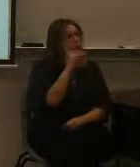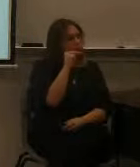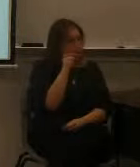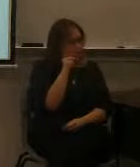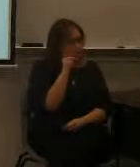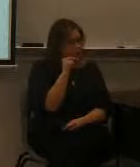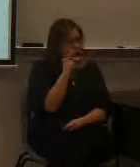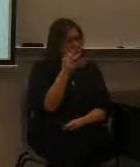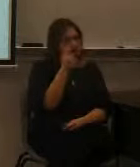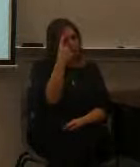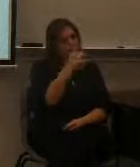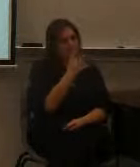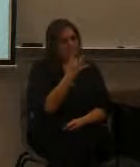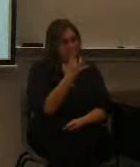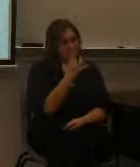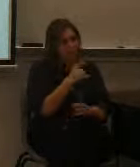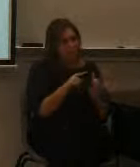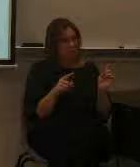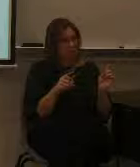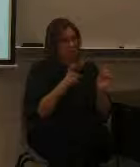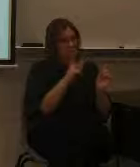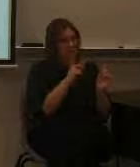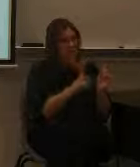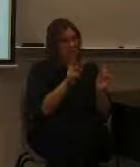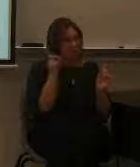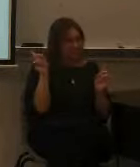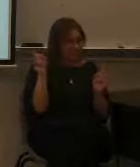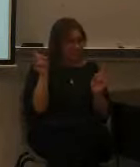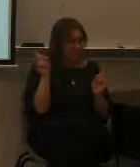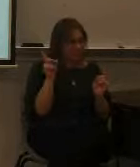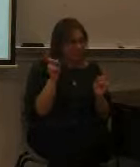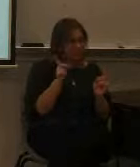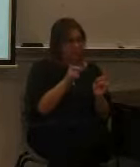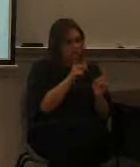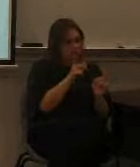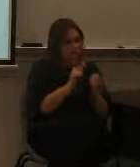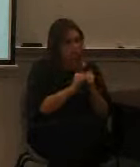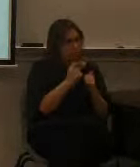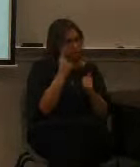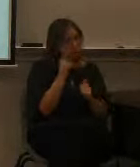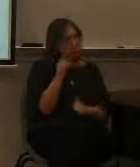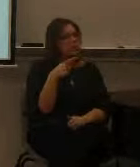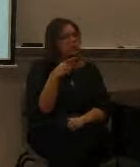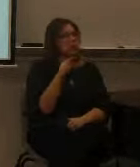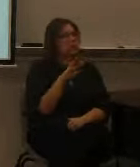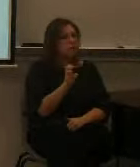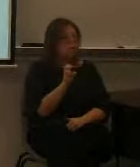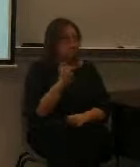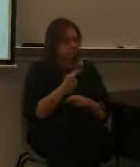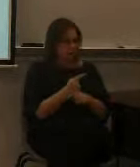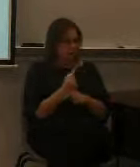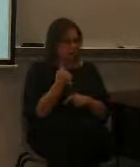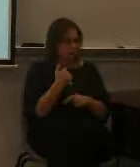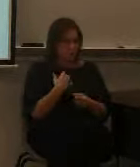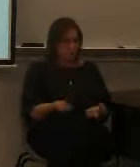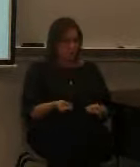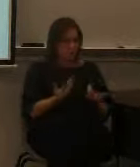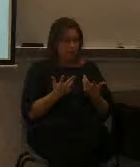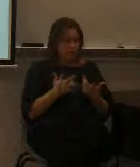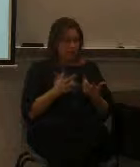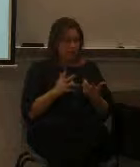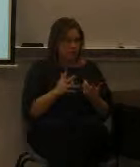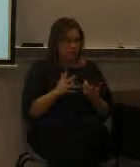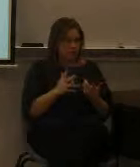nutrients and for light. But essentially, this is really a competition for space, right? Because there's only so much space